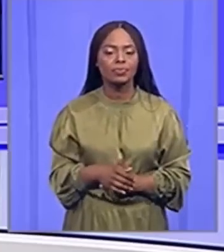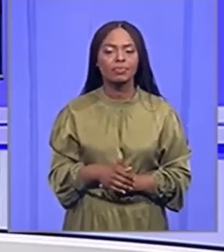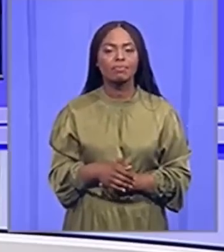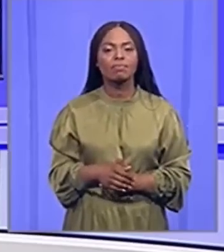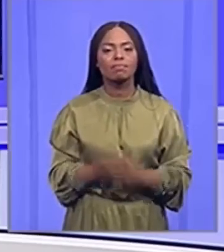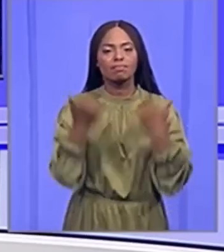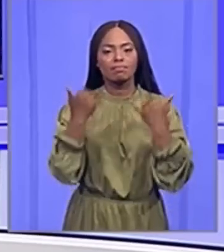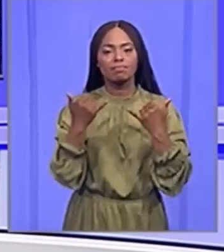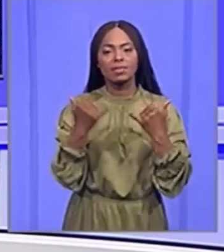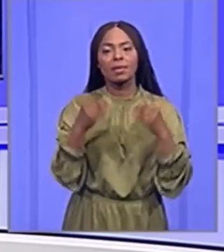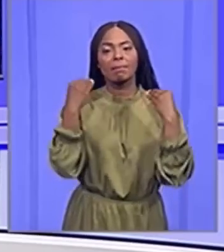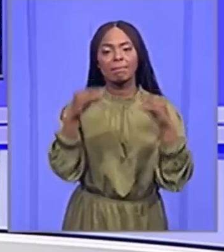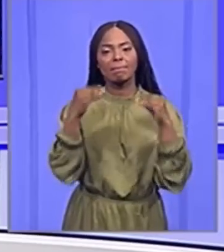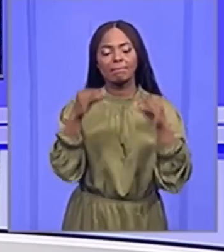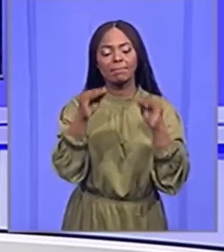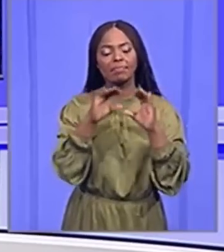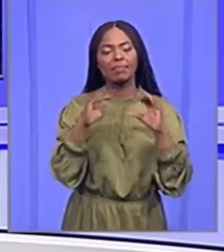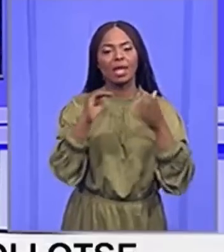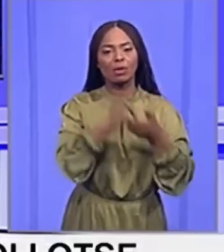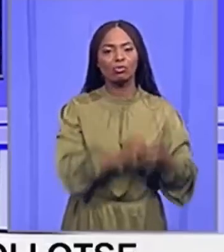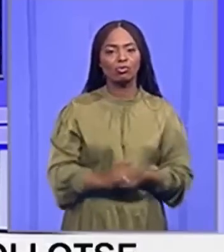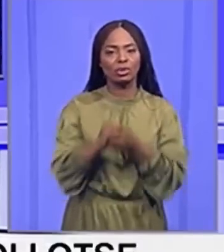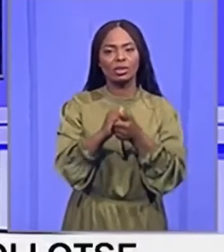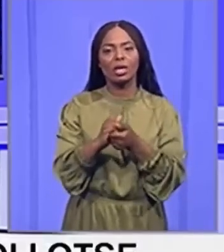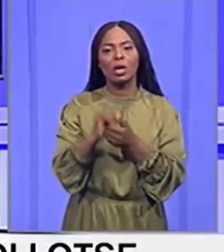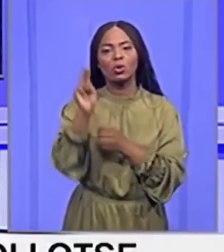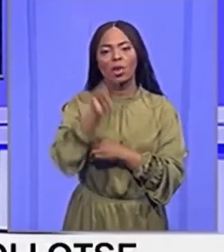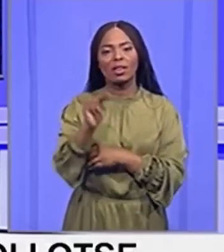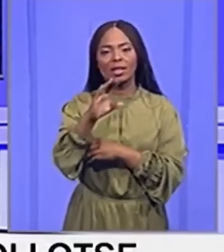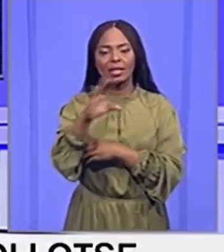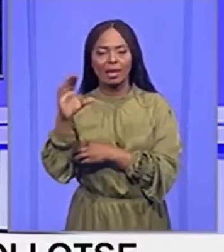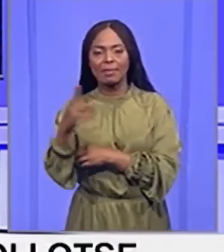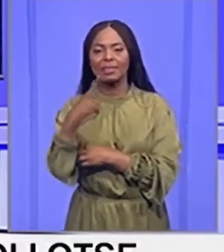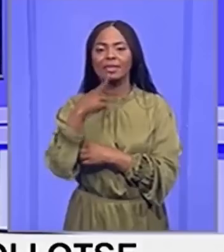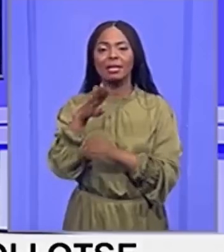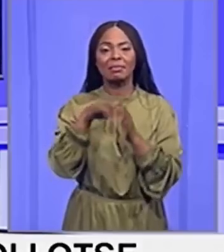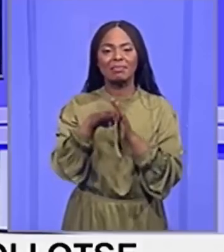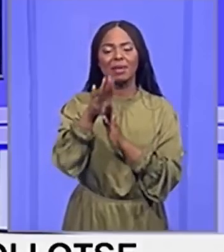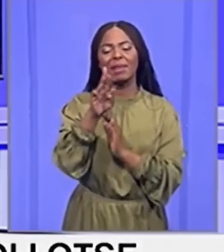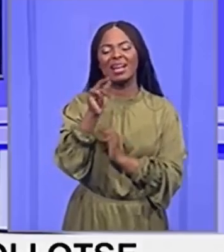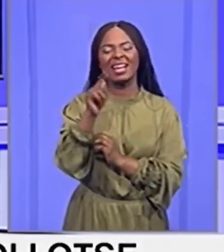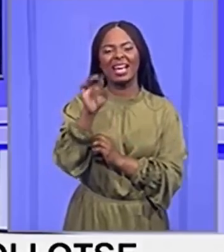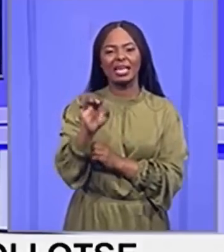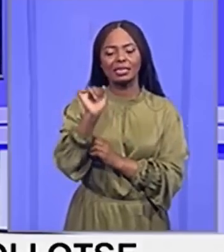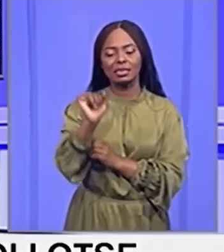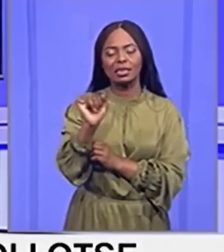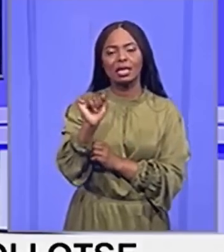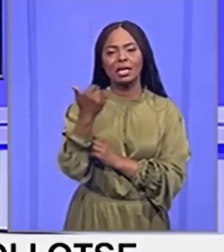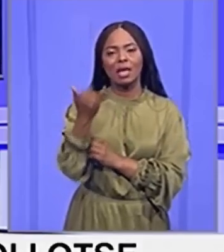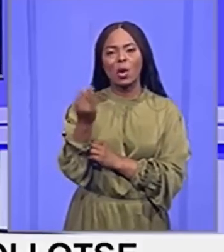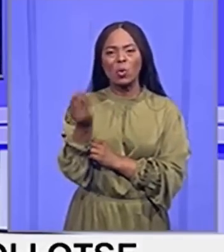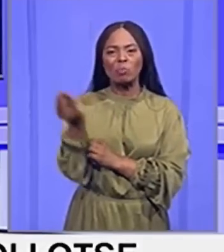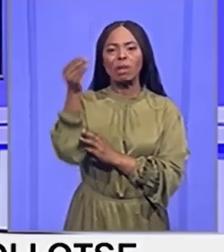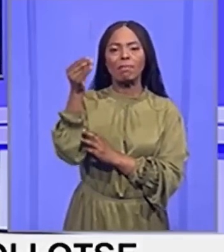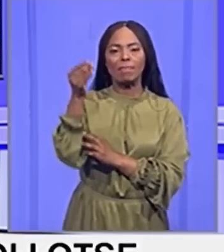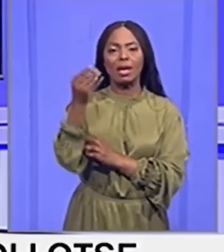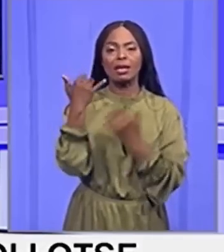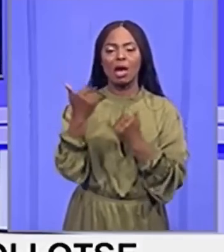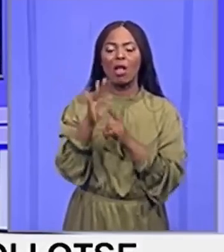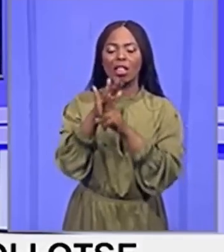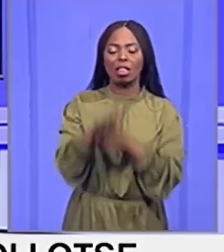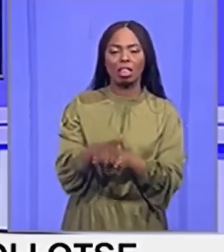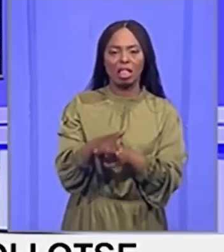dikgwebo le di-industry Northern Cape o re ho nyollwa ha ditefello tsa motlakase ke masepala wa Solplaatje ho tlo imetsa dikgwebo tse seng dintse